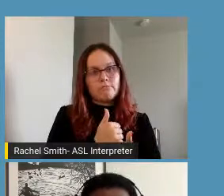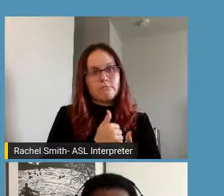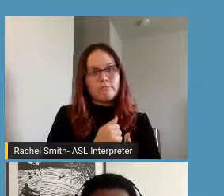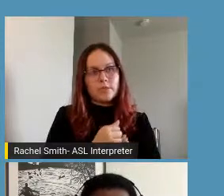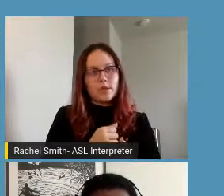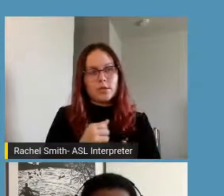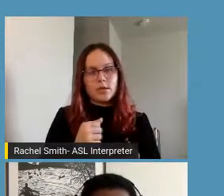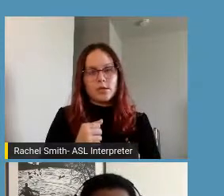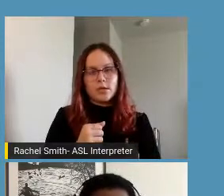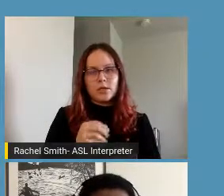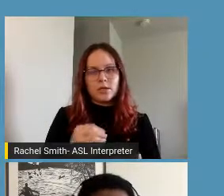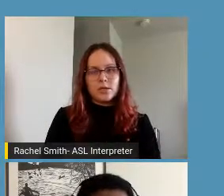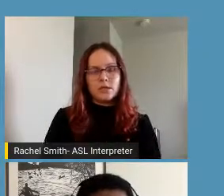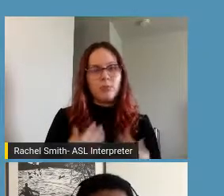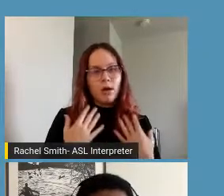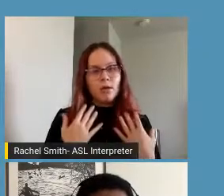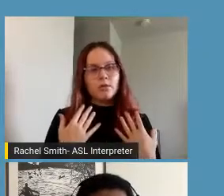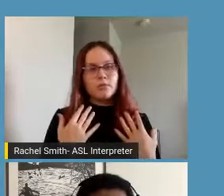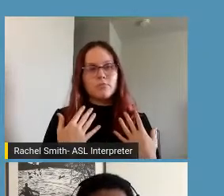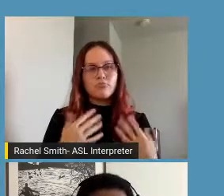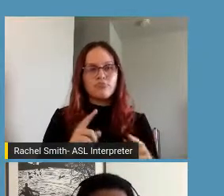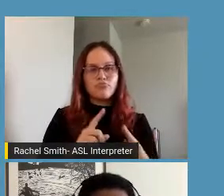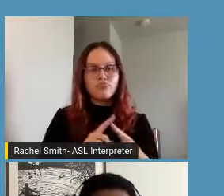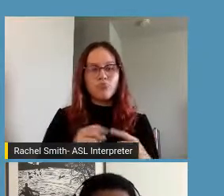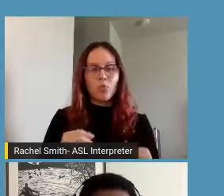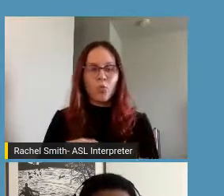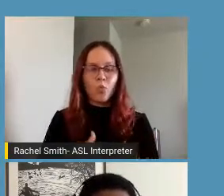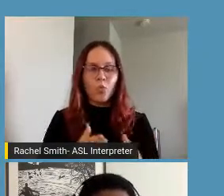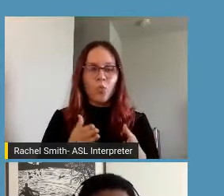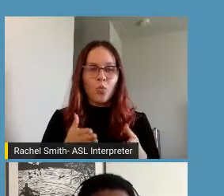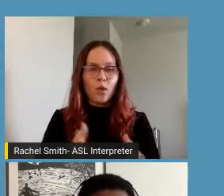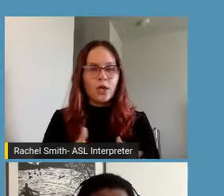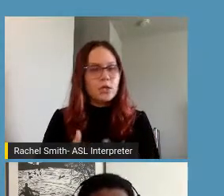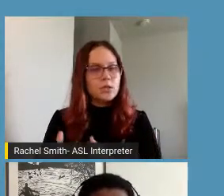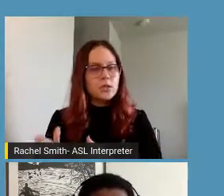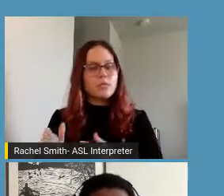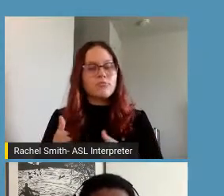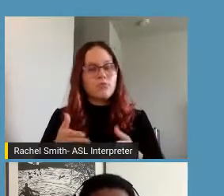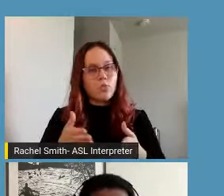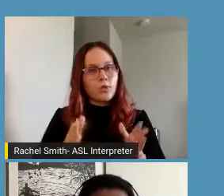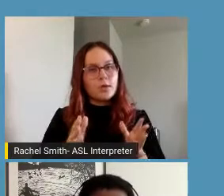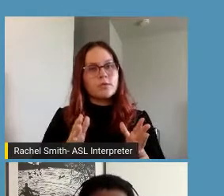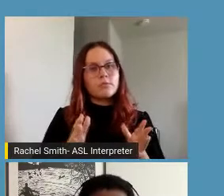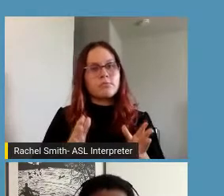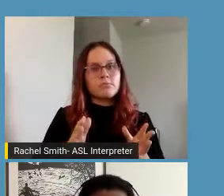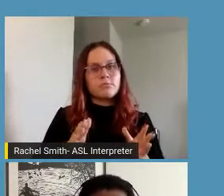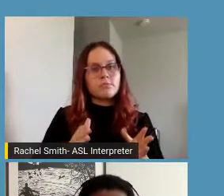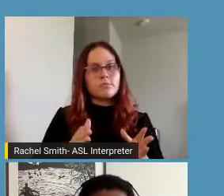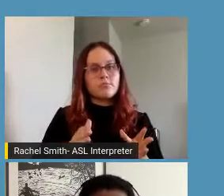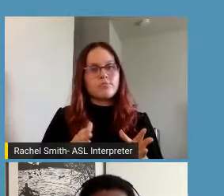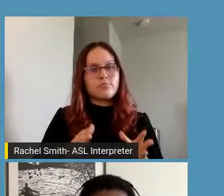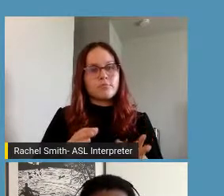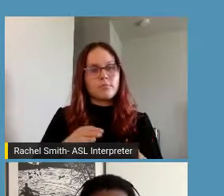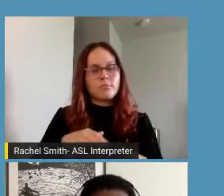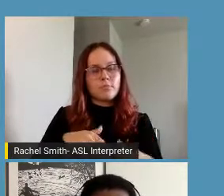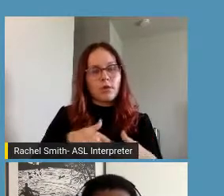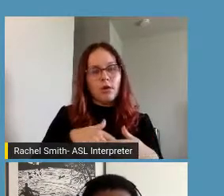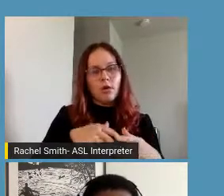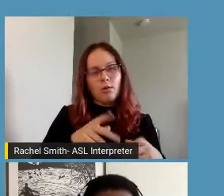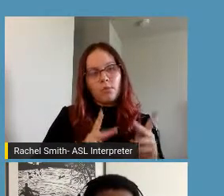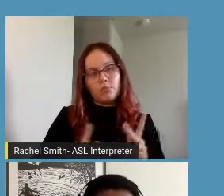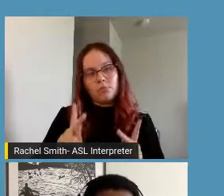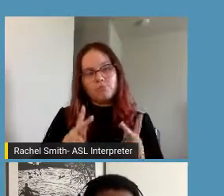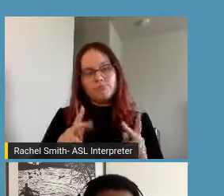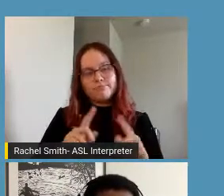inspirational in trying to find ways to reach different audiences with the history and